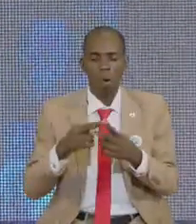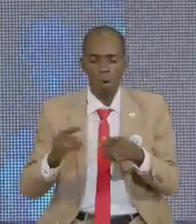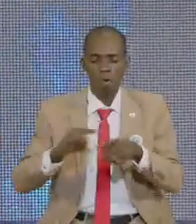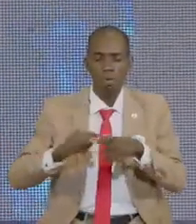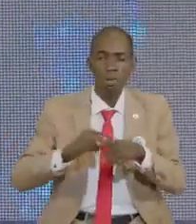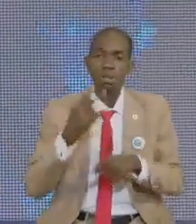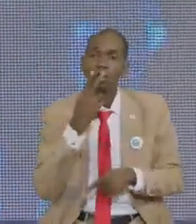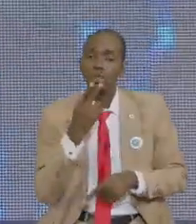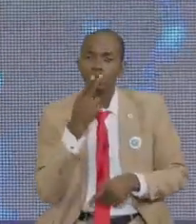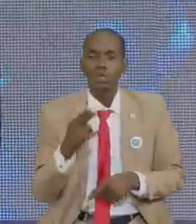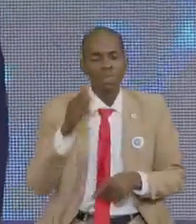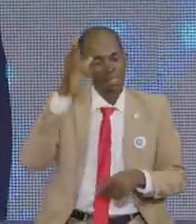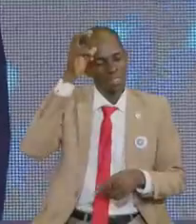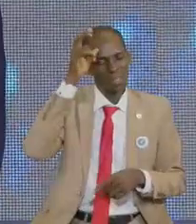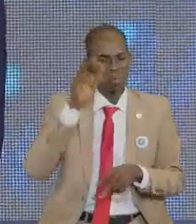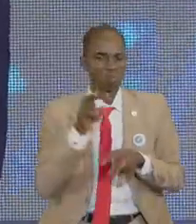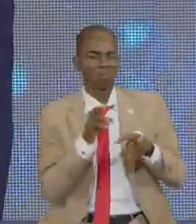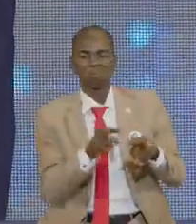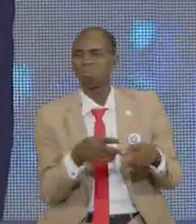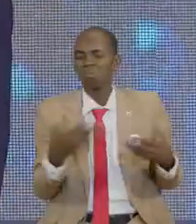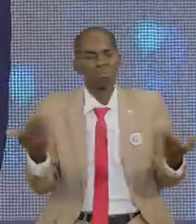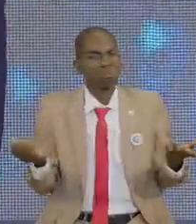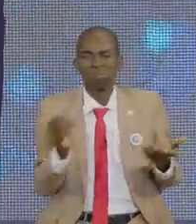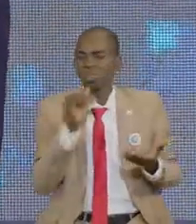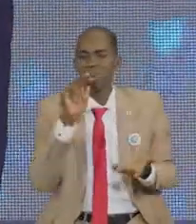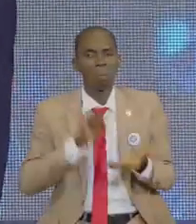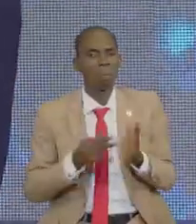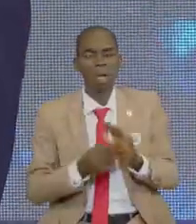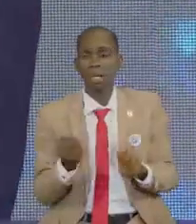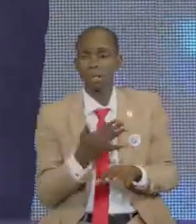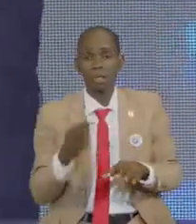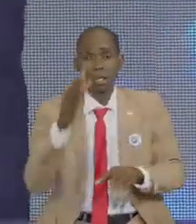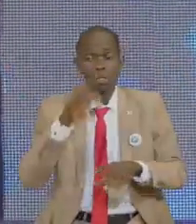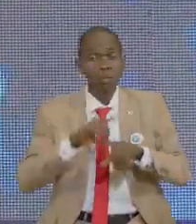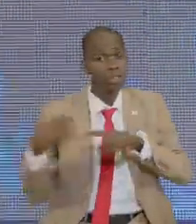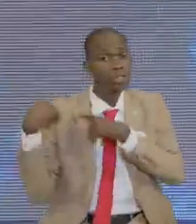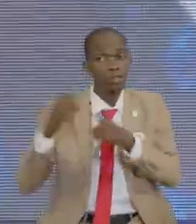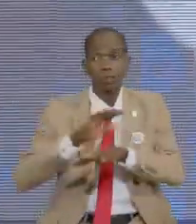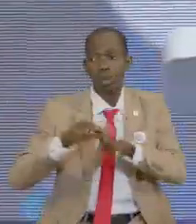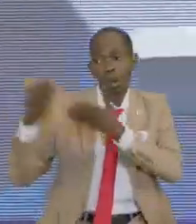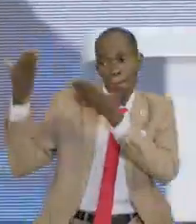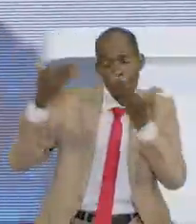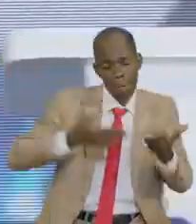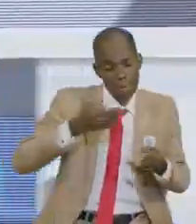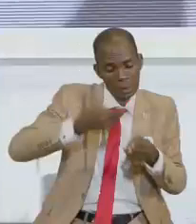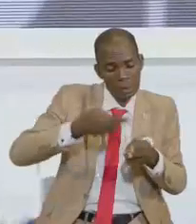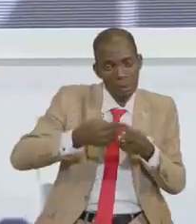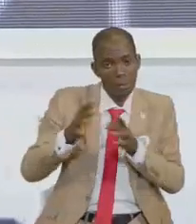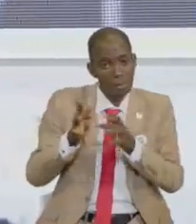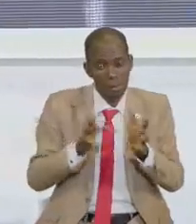what you cultivate. Once you don't bring the name of Jesus into your cultivation,